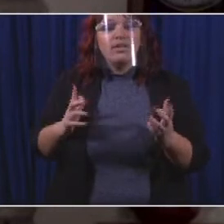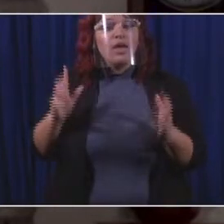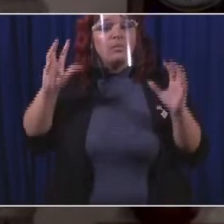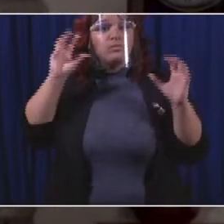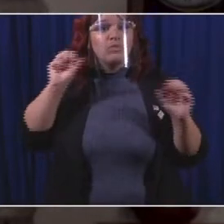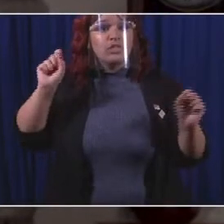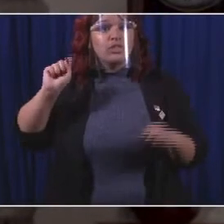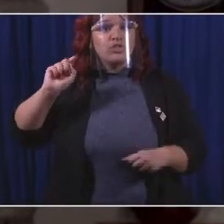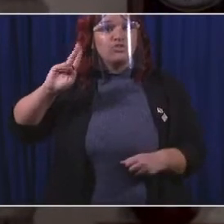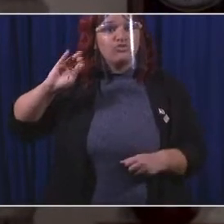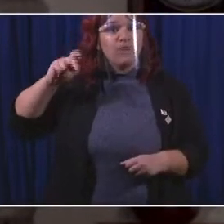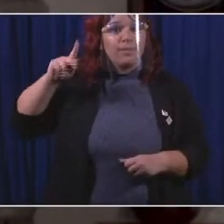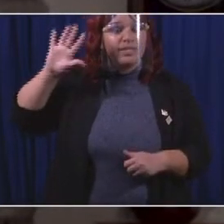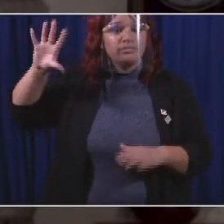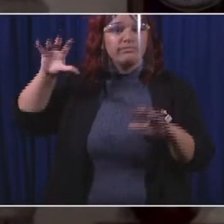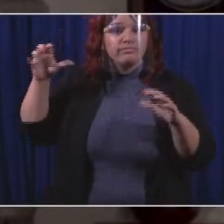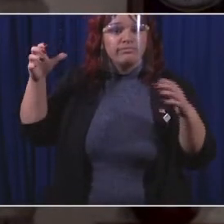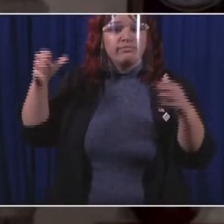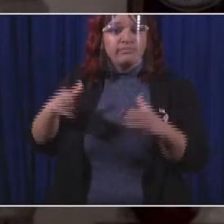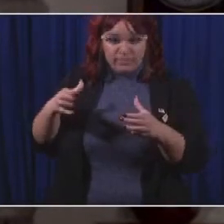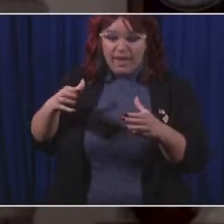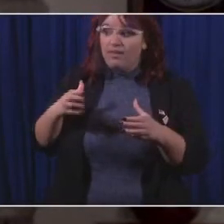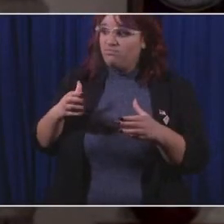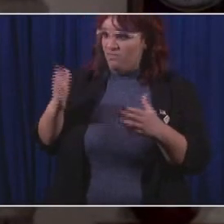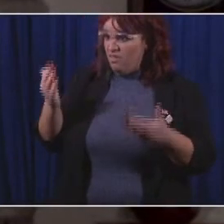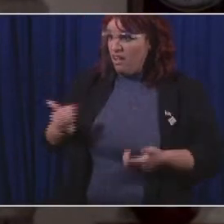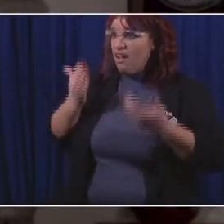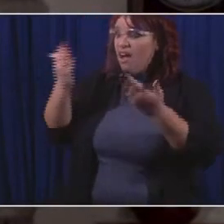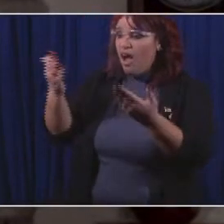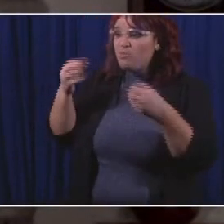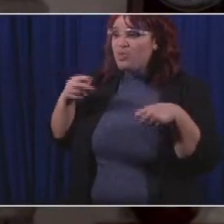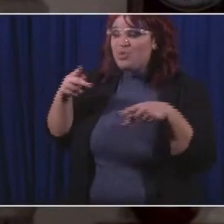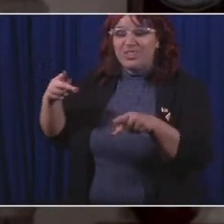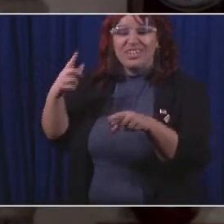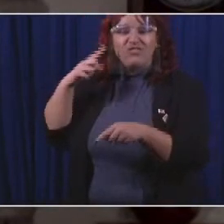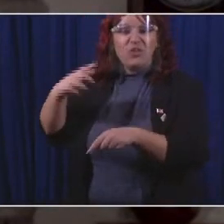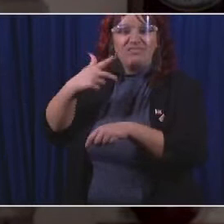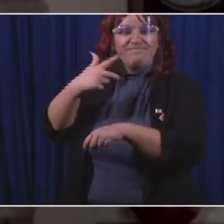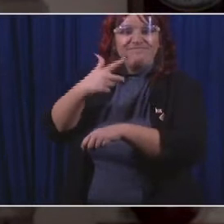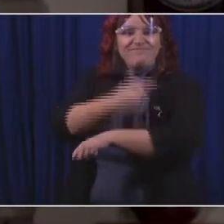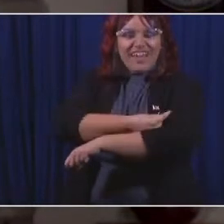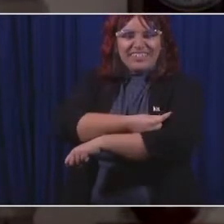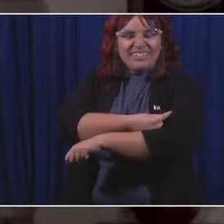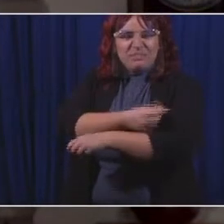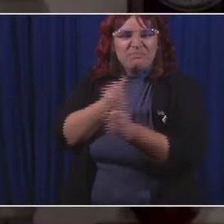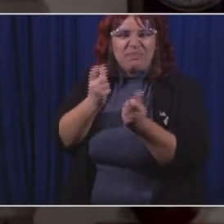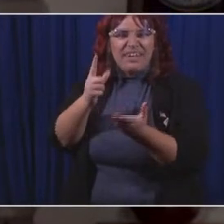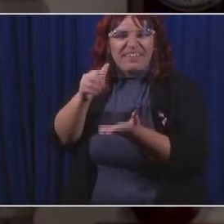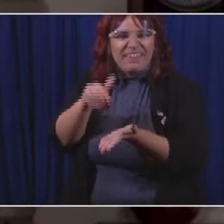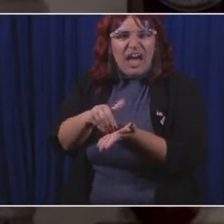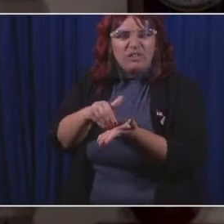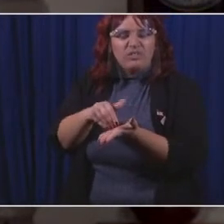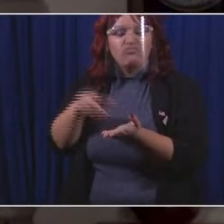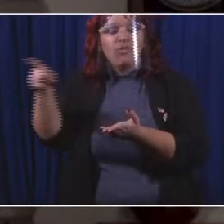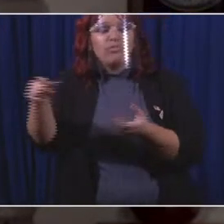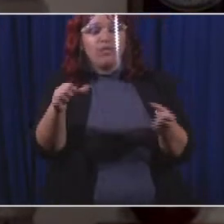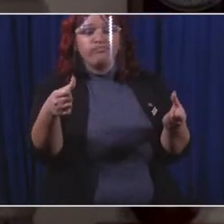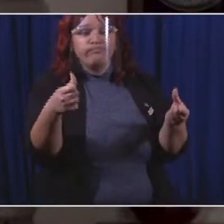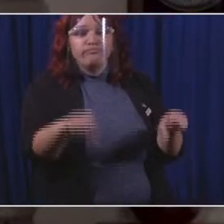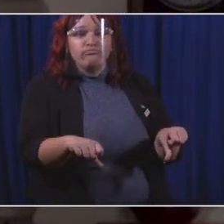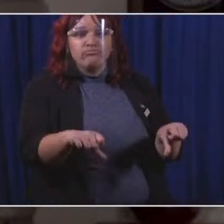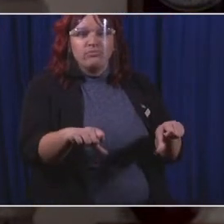of doses of the Pfizer vaccine, even though there was no financial risk to the U.S. government over that.